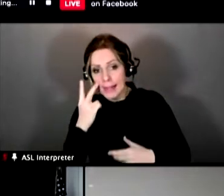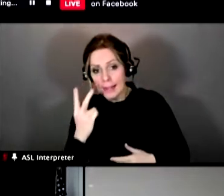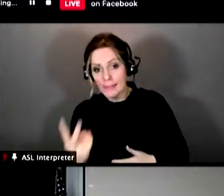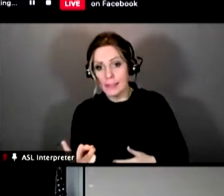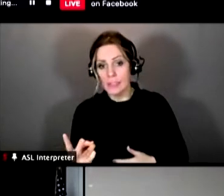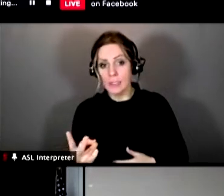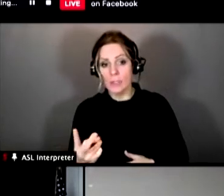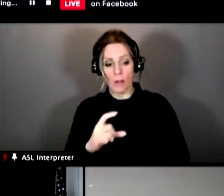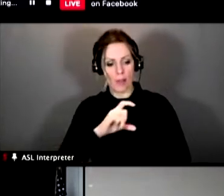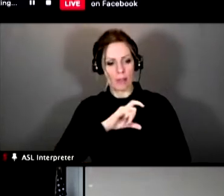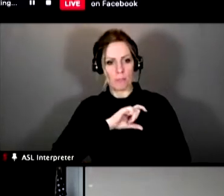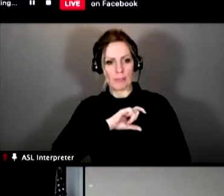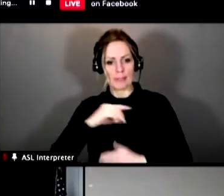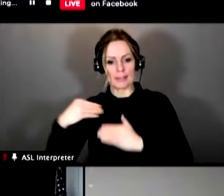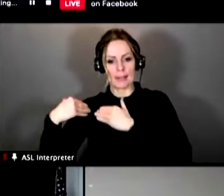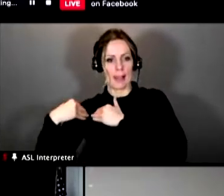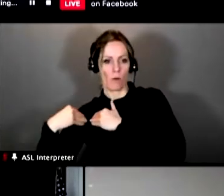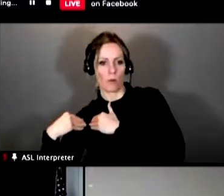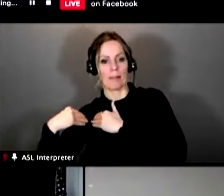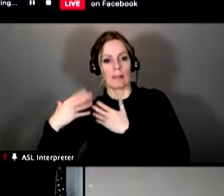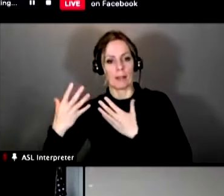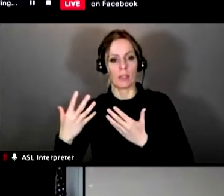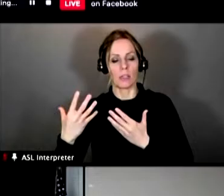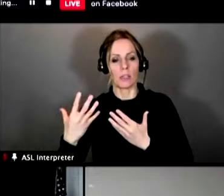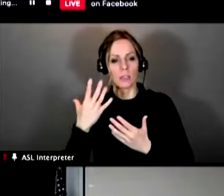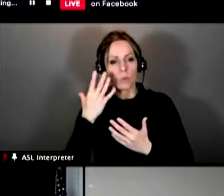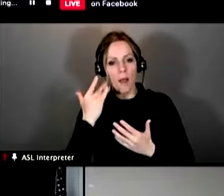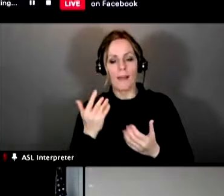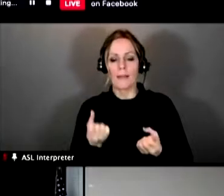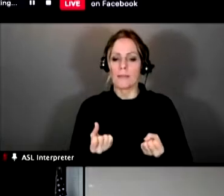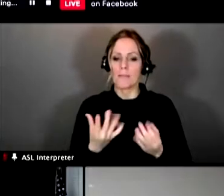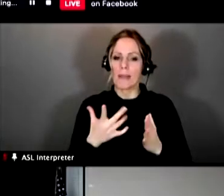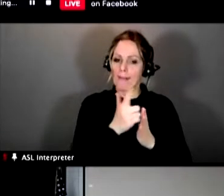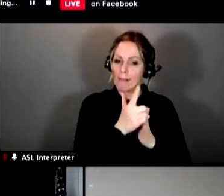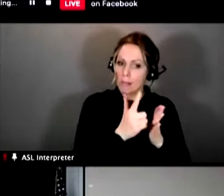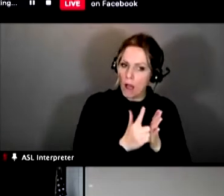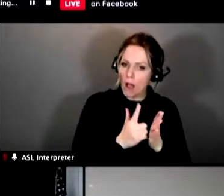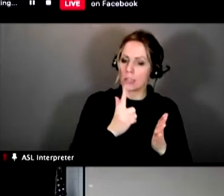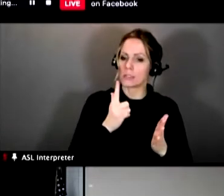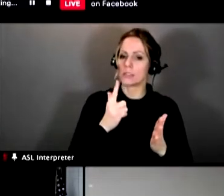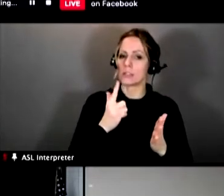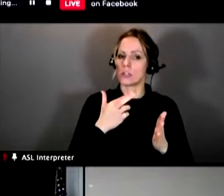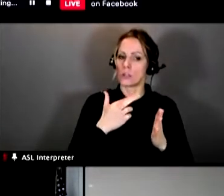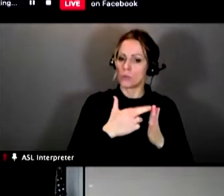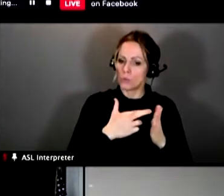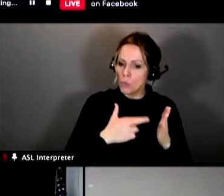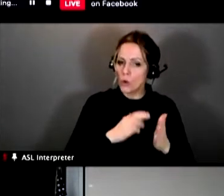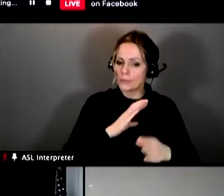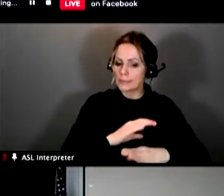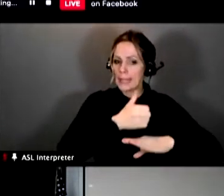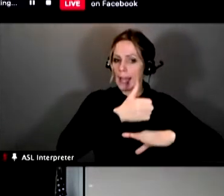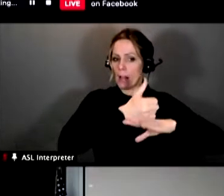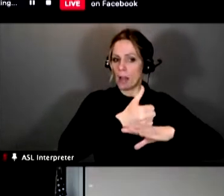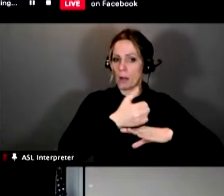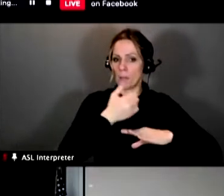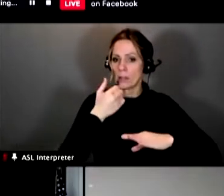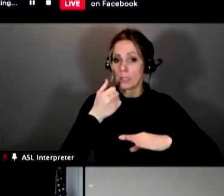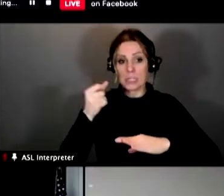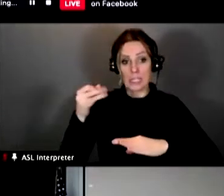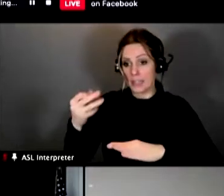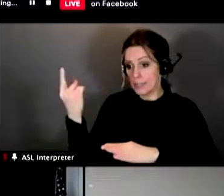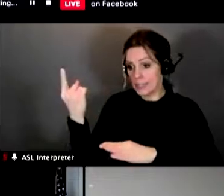side. We have a lot of laws and regulations set up for offenders of like that break the law and